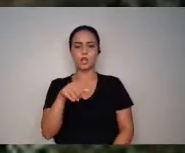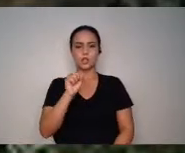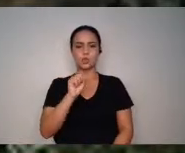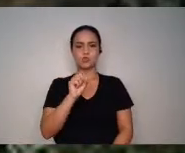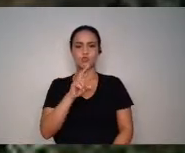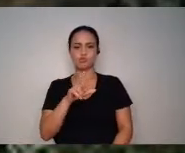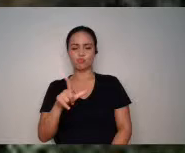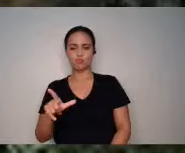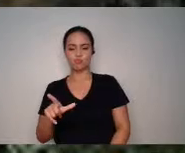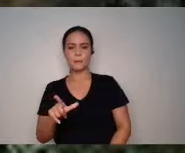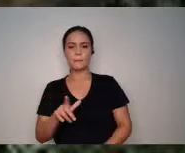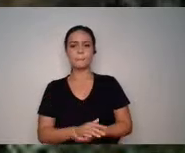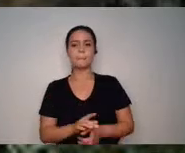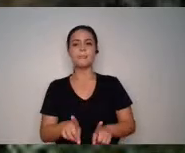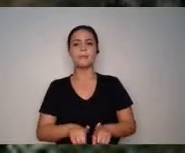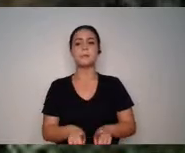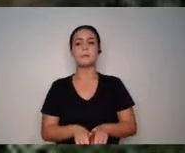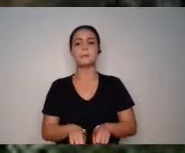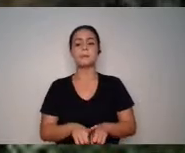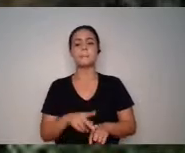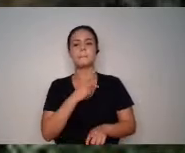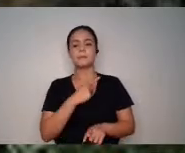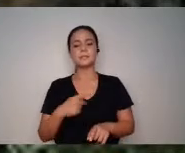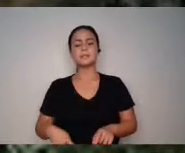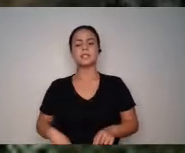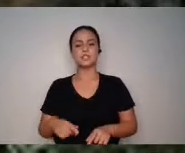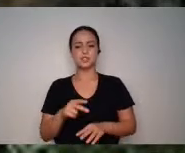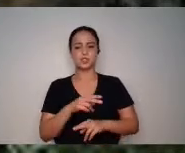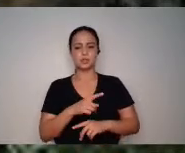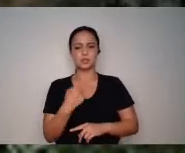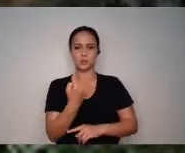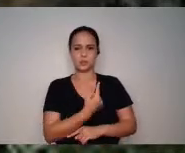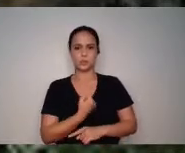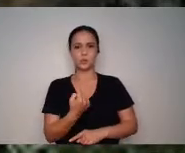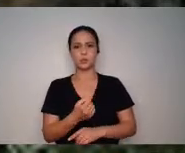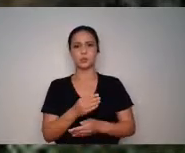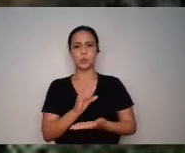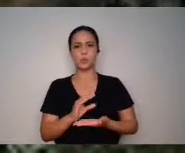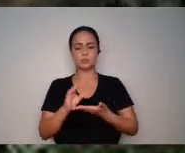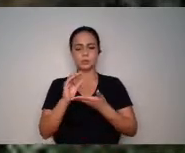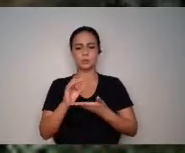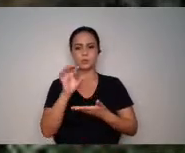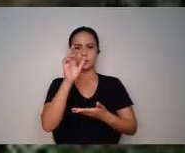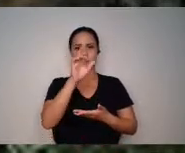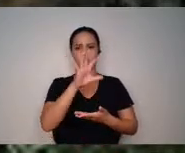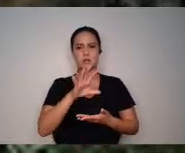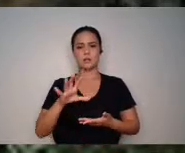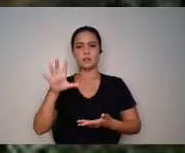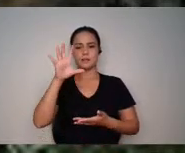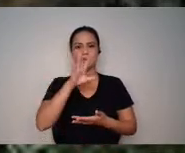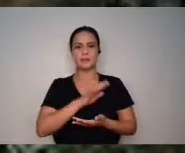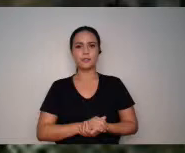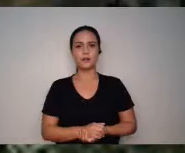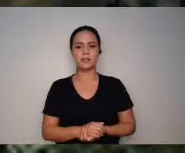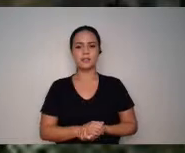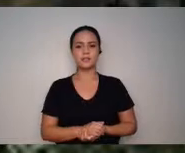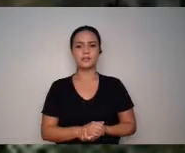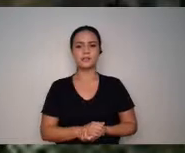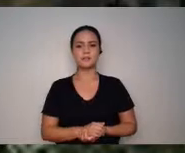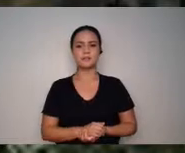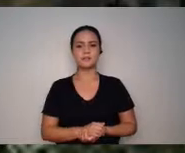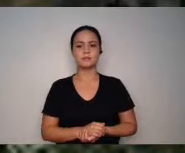manager of the Southeast region, and Dr. Ibrahim Ivamonte from our regional consultant